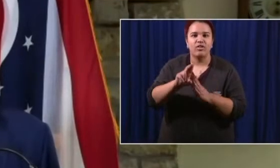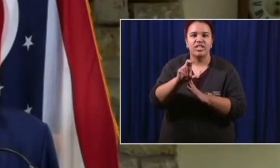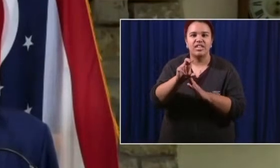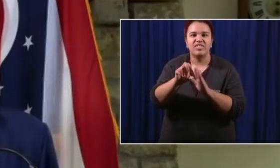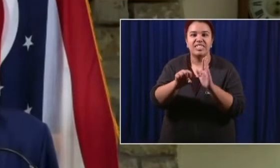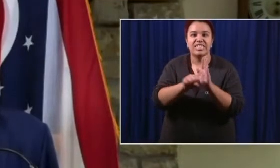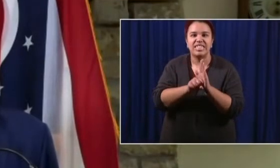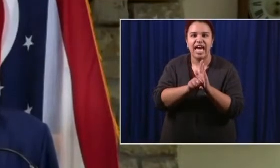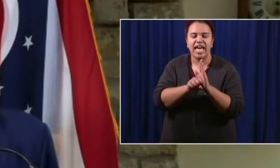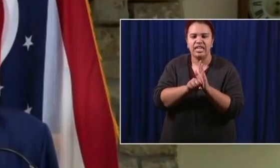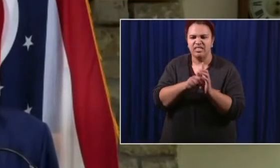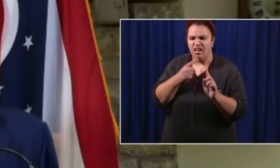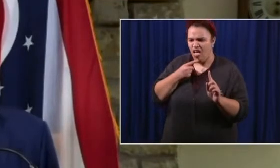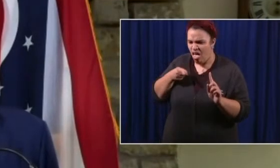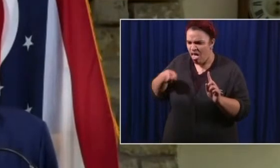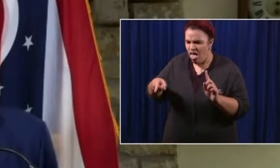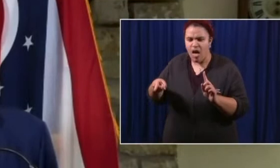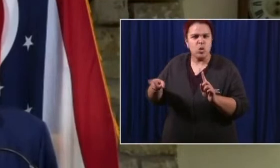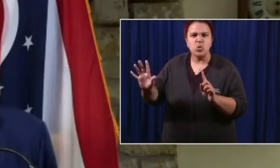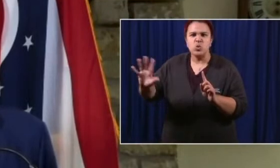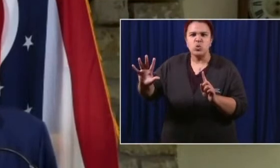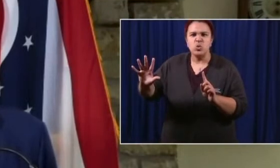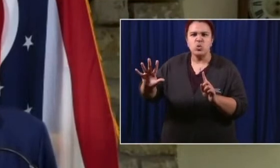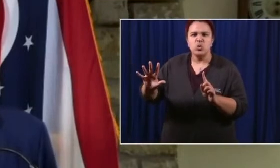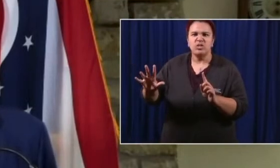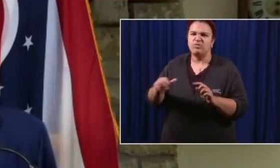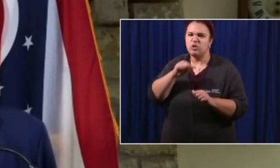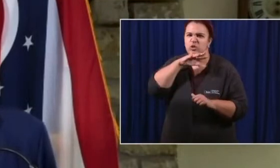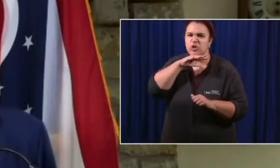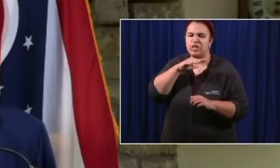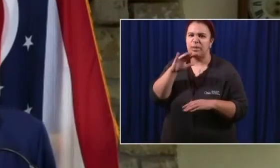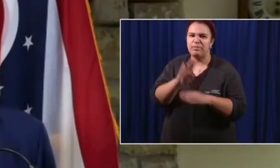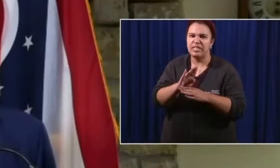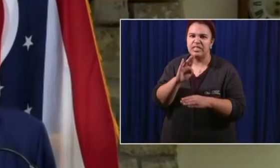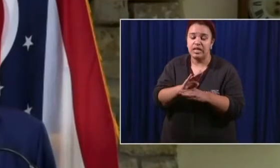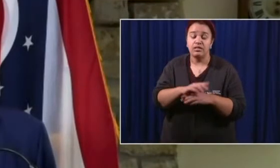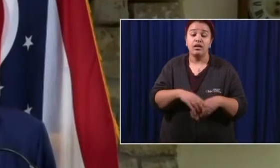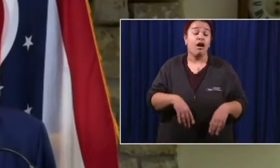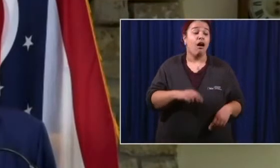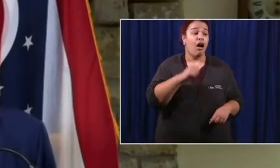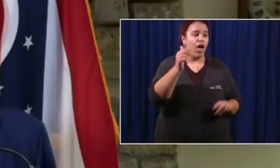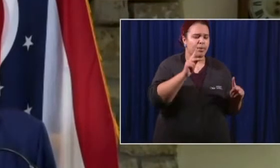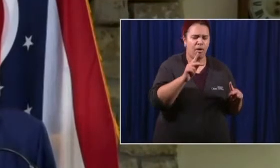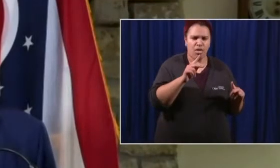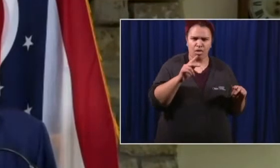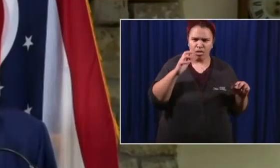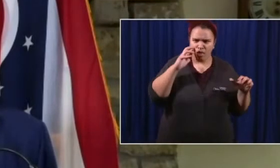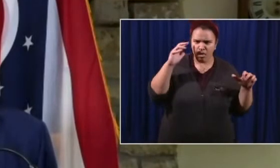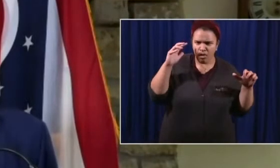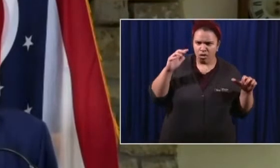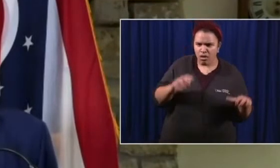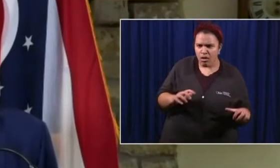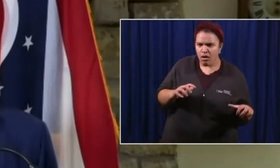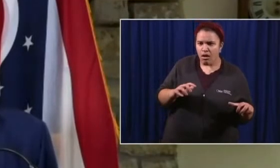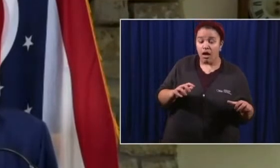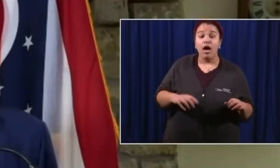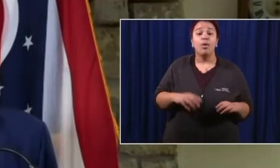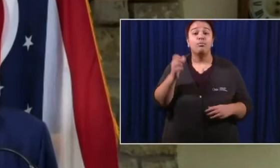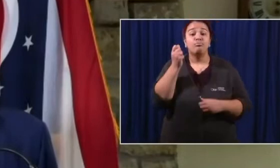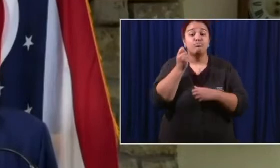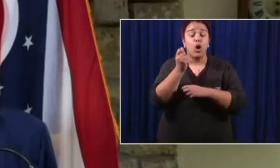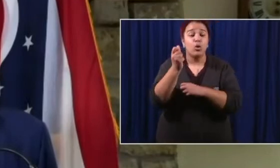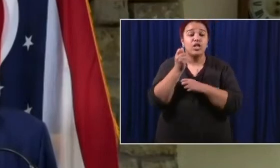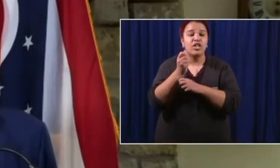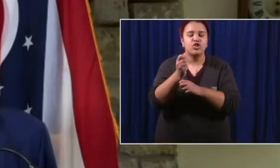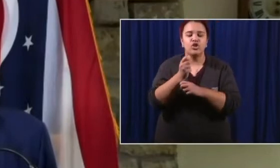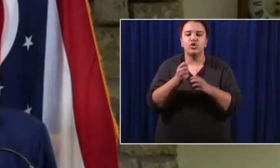infractions. Others who oppose you strongly, they were stung. Senator Brenner, protesters that opposed you were heavily shamed, while